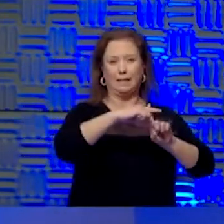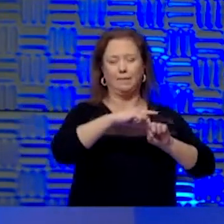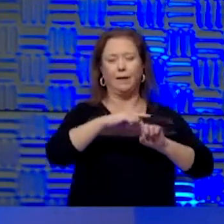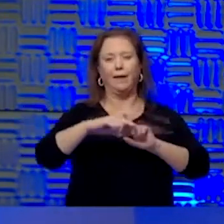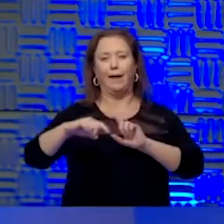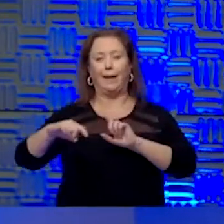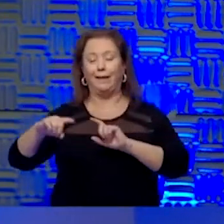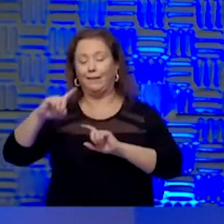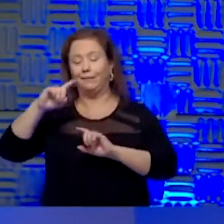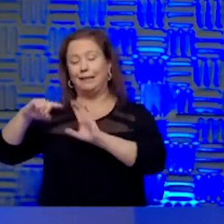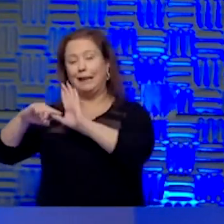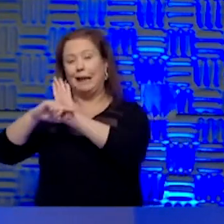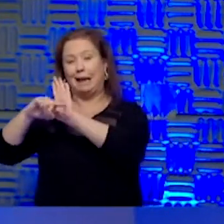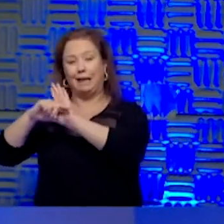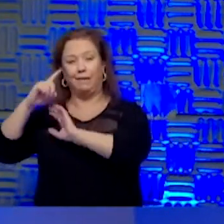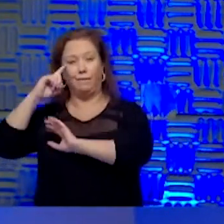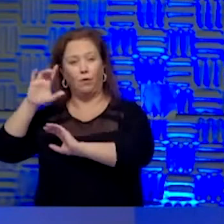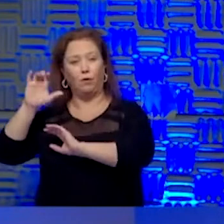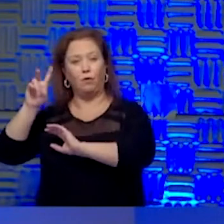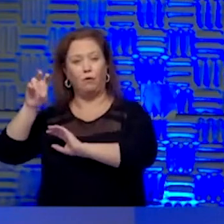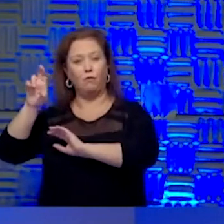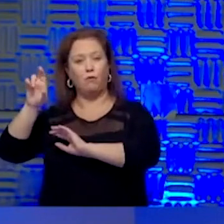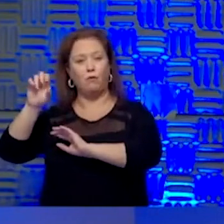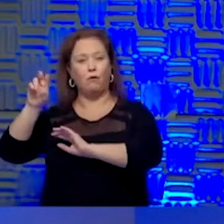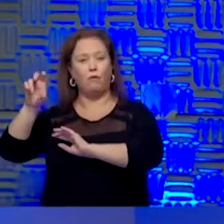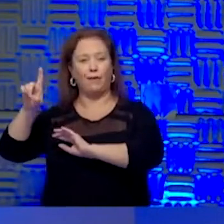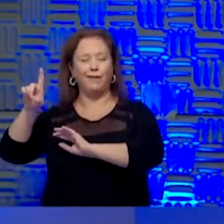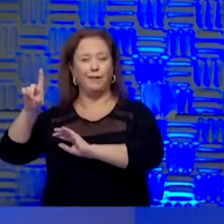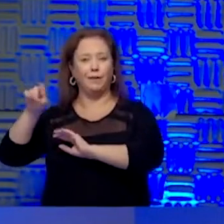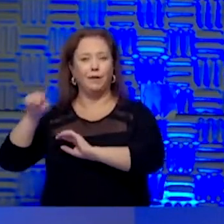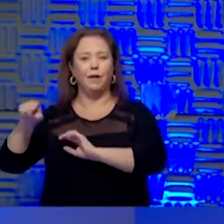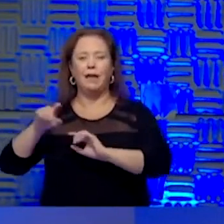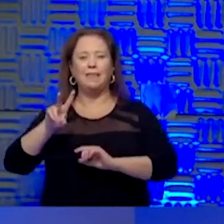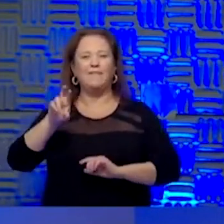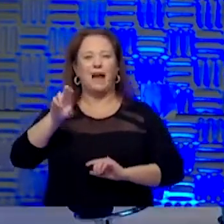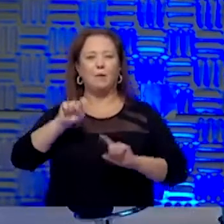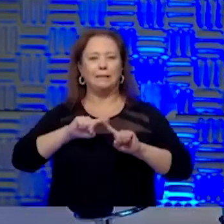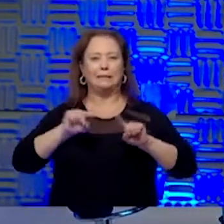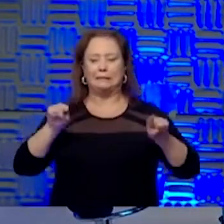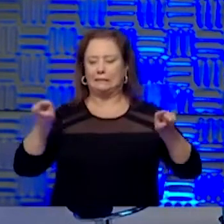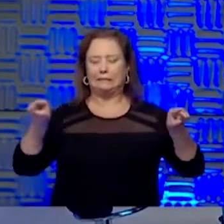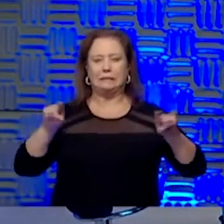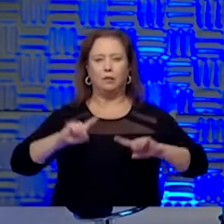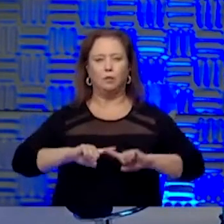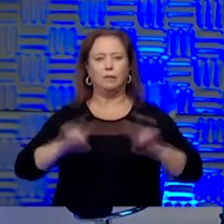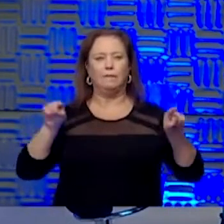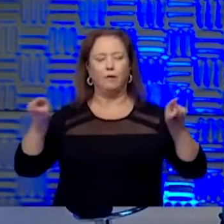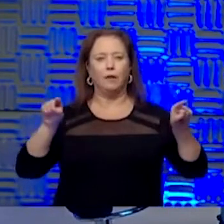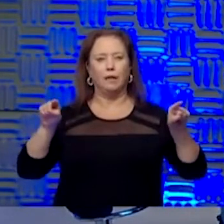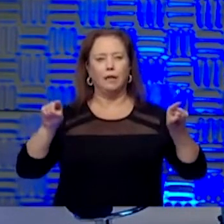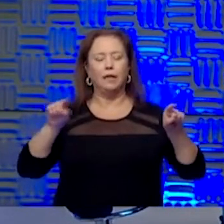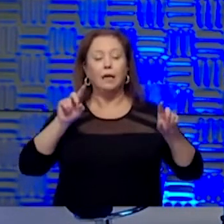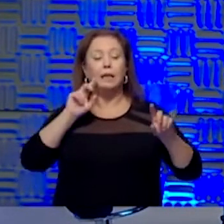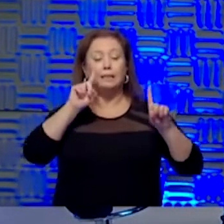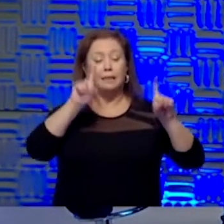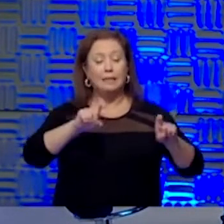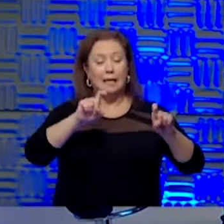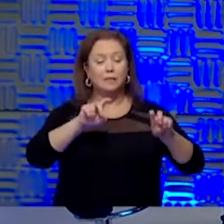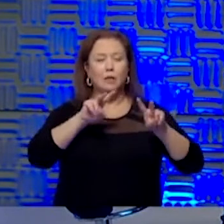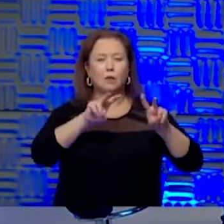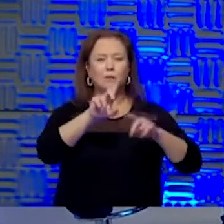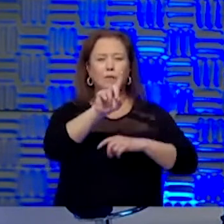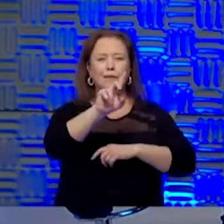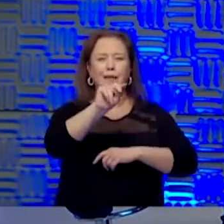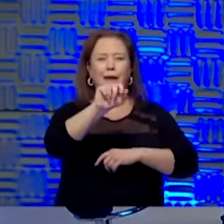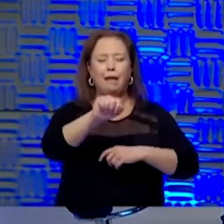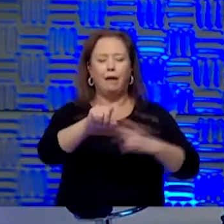SARS-CoV-2. It is certainly... And part of that is because the viruses are just very different. And how the test works, it looks for the DNA or RNA or pieces